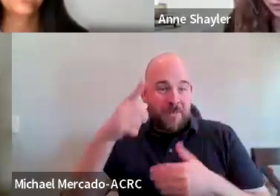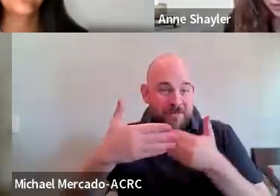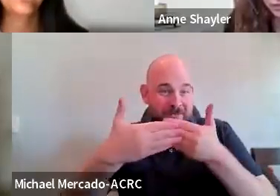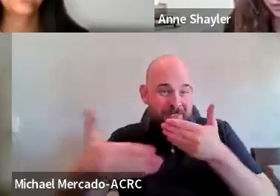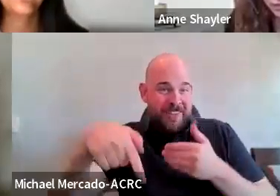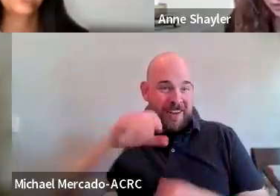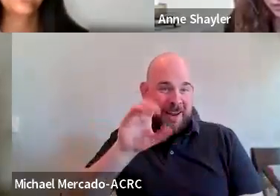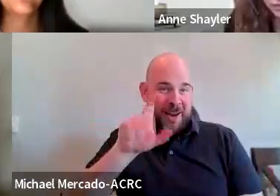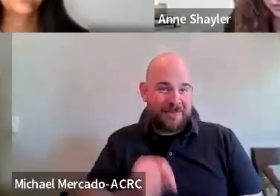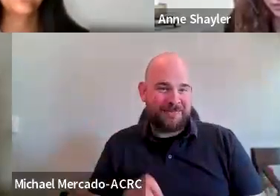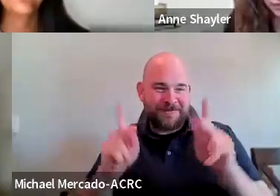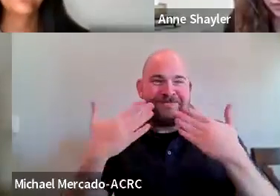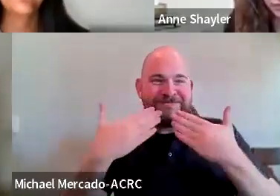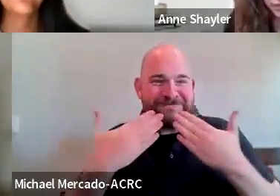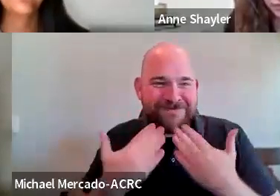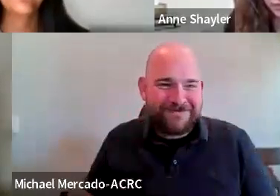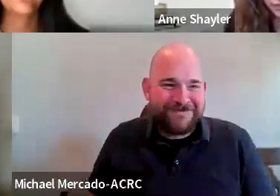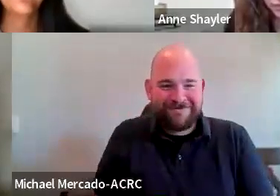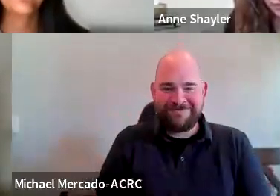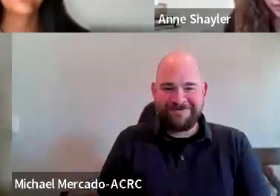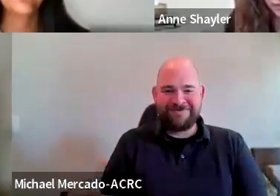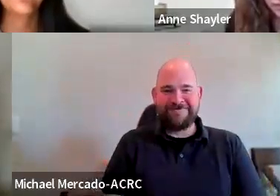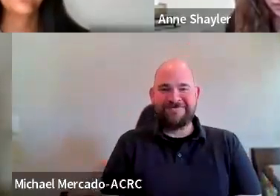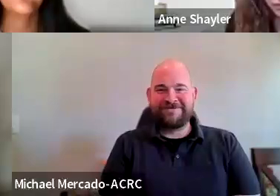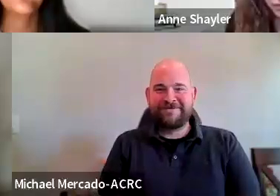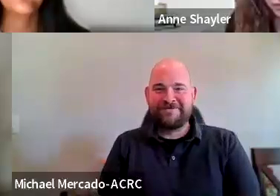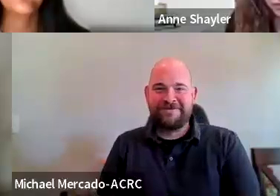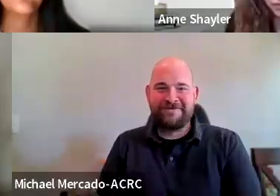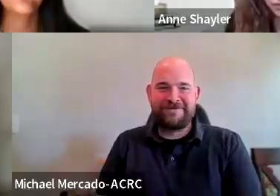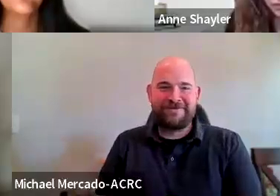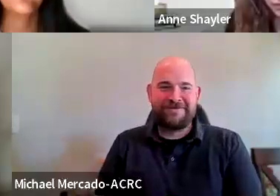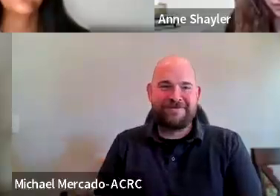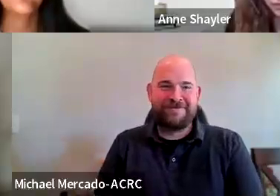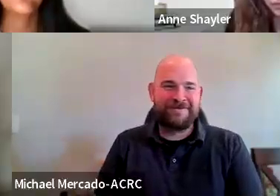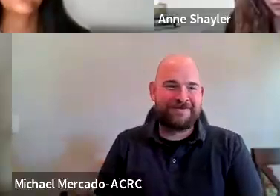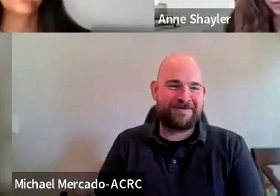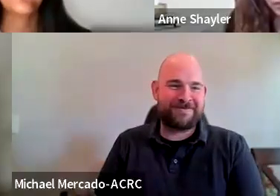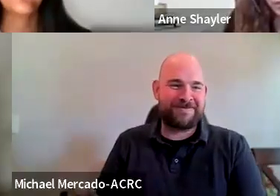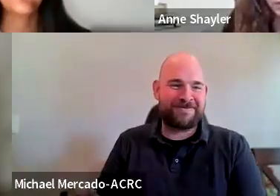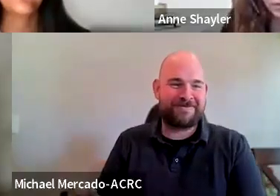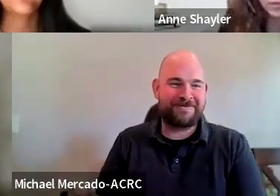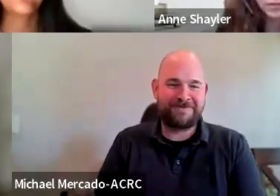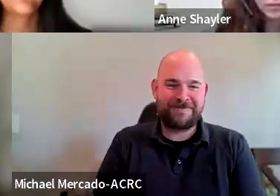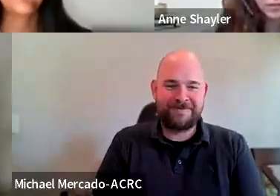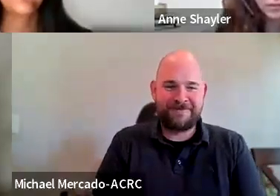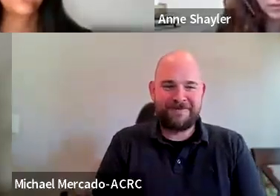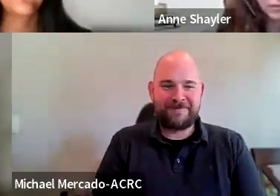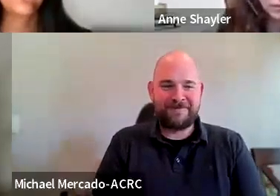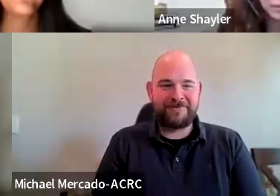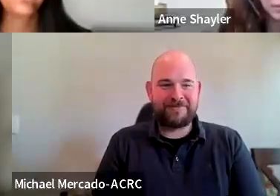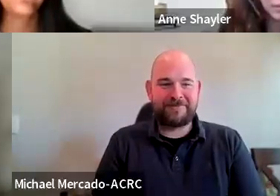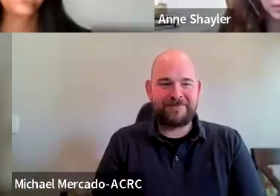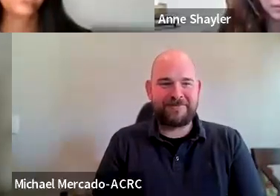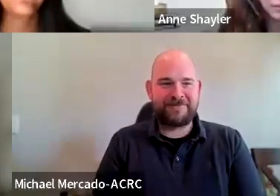Halloween related stuff, whatever it is, please feel free to drop it in the chat for me and I'll add it to the list. Perfect. Thank you so